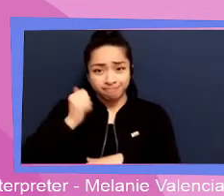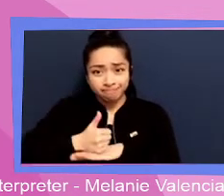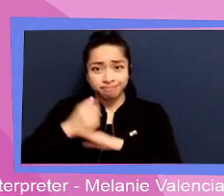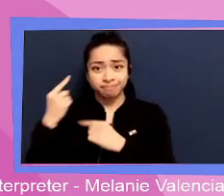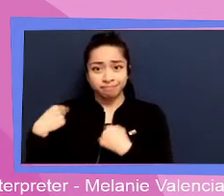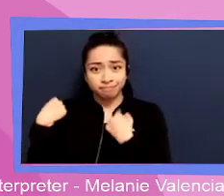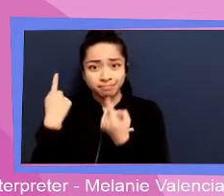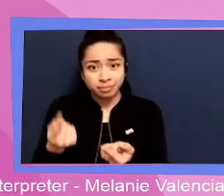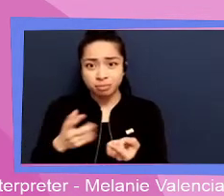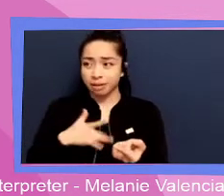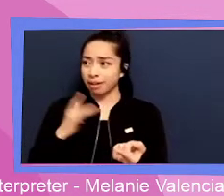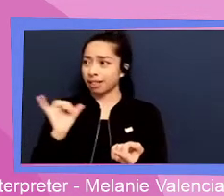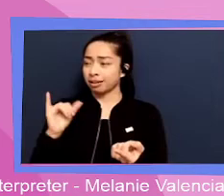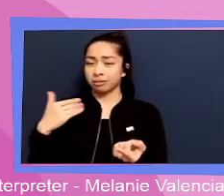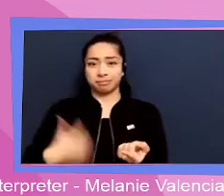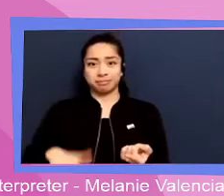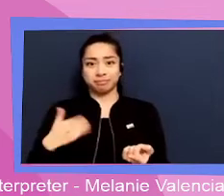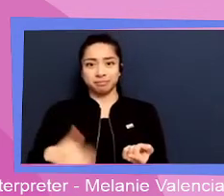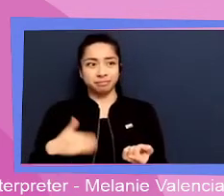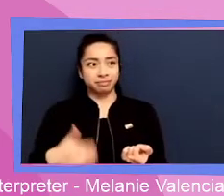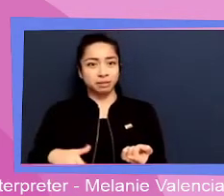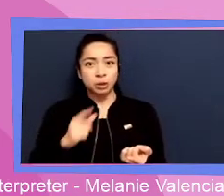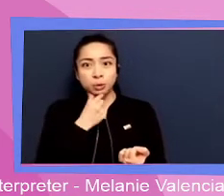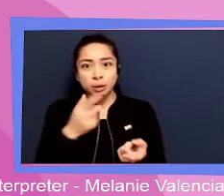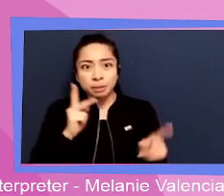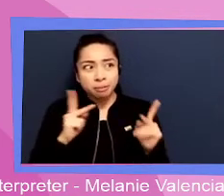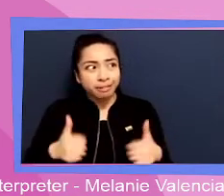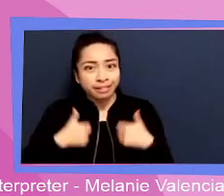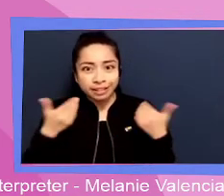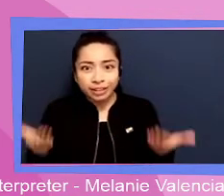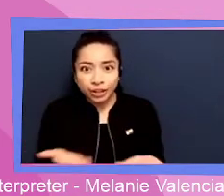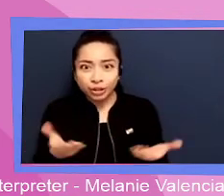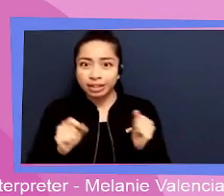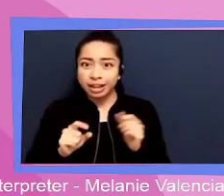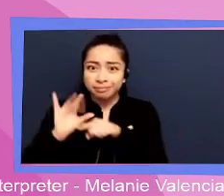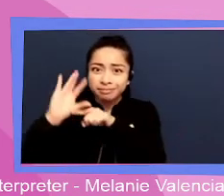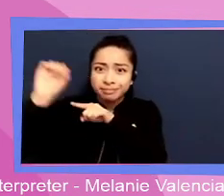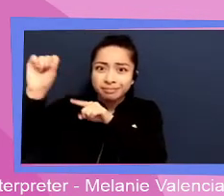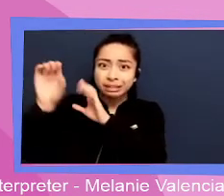could picture queer people living and thriving.